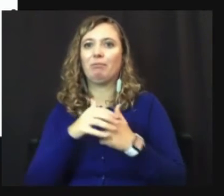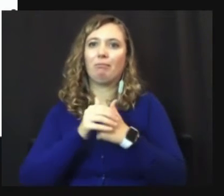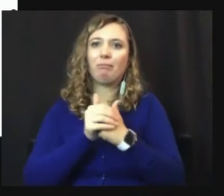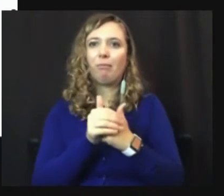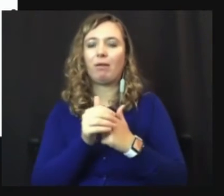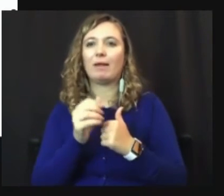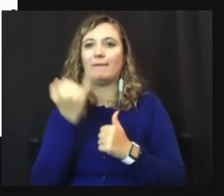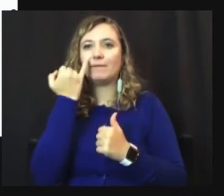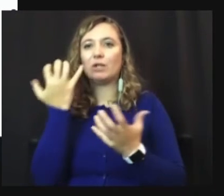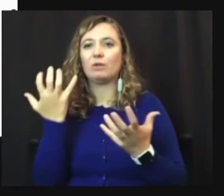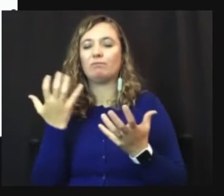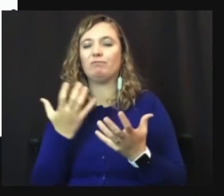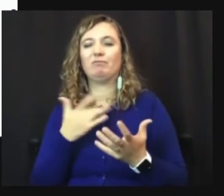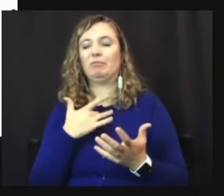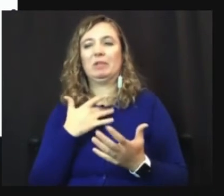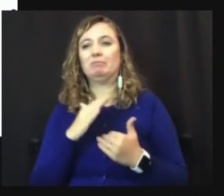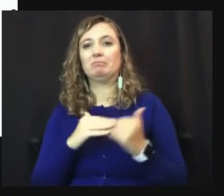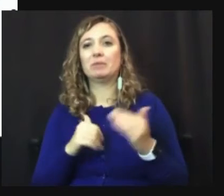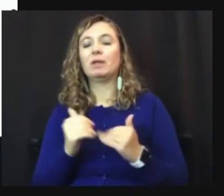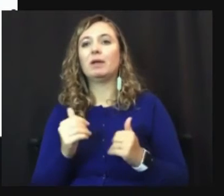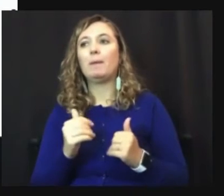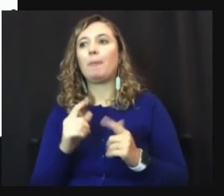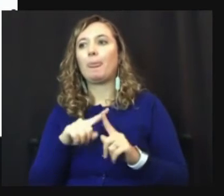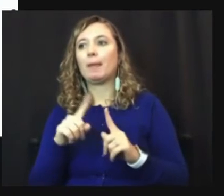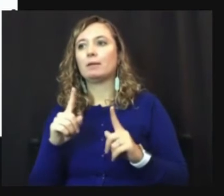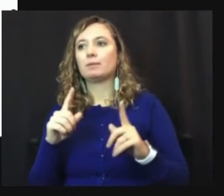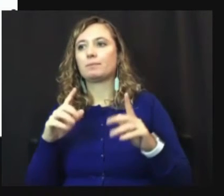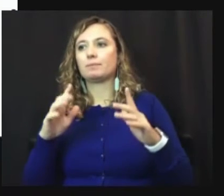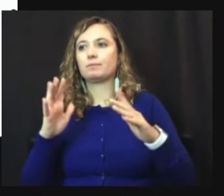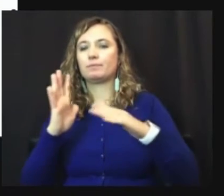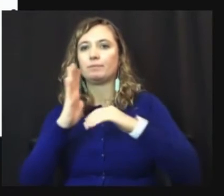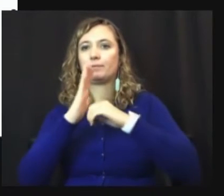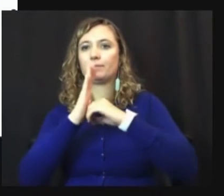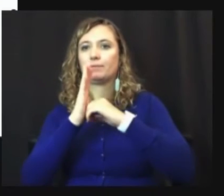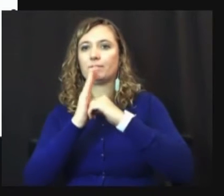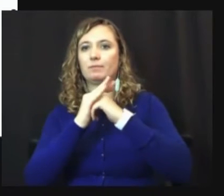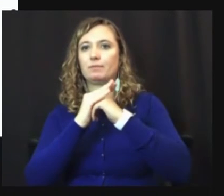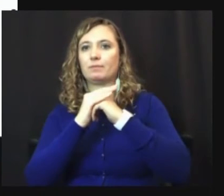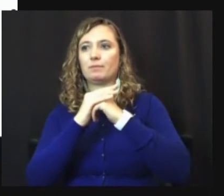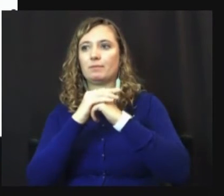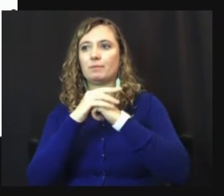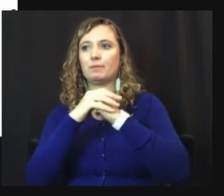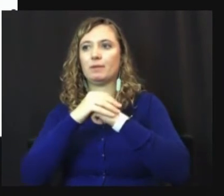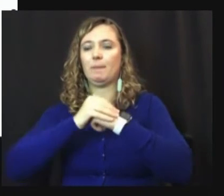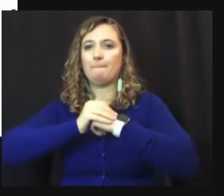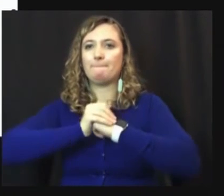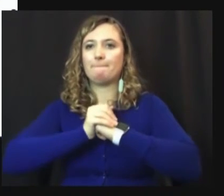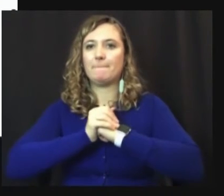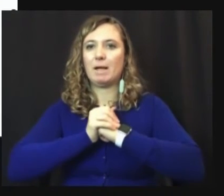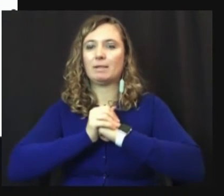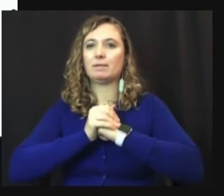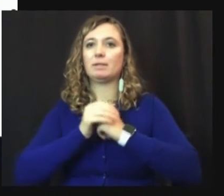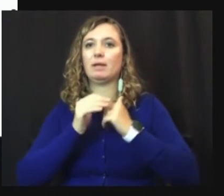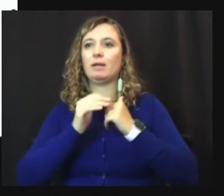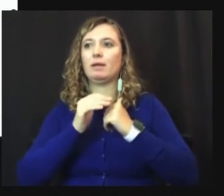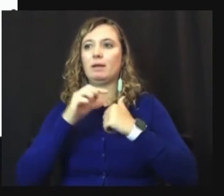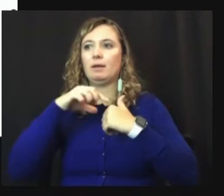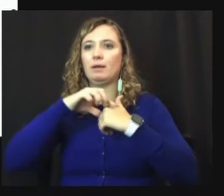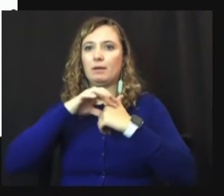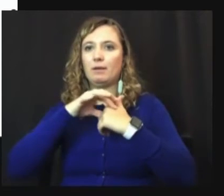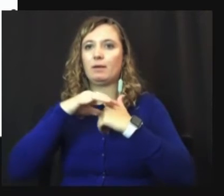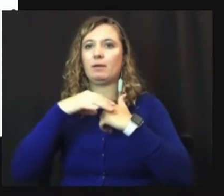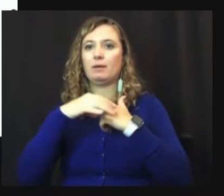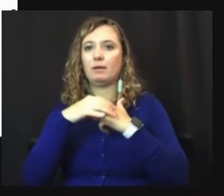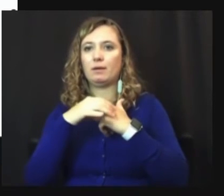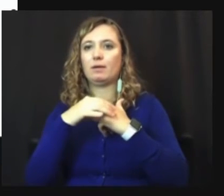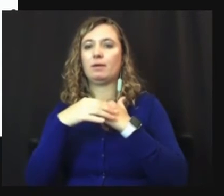uncomfortable. Just take your hand, put your hand on top of your finger and press. Press each finger lightly. That